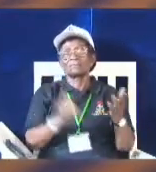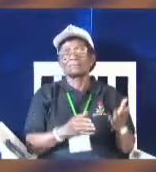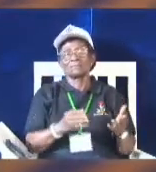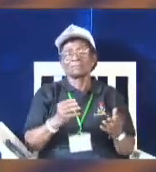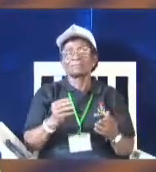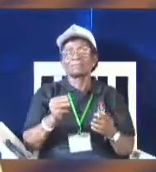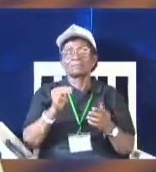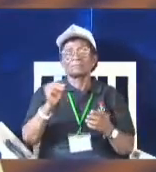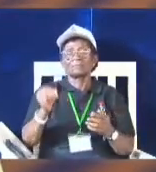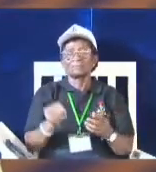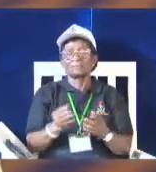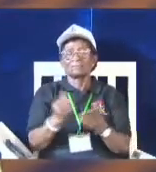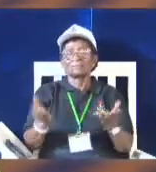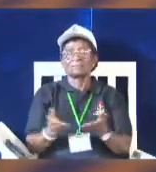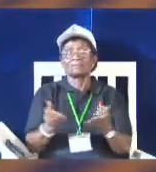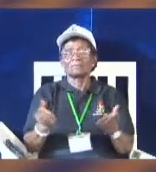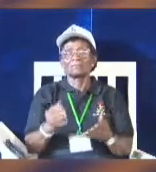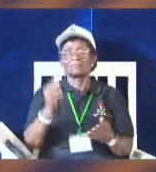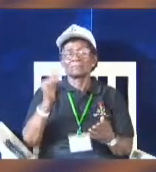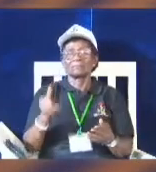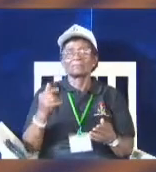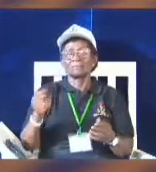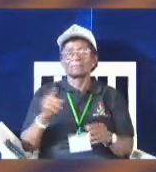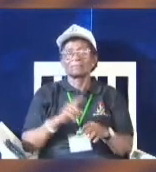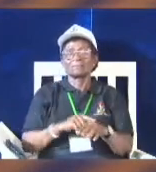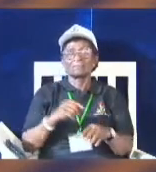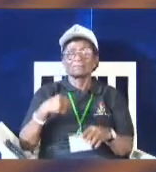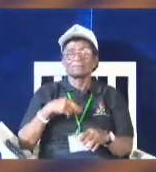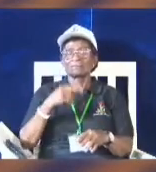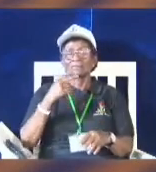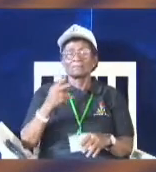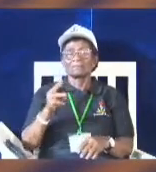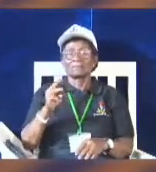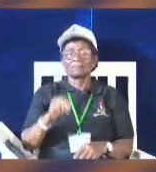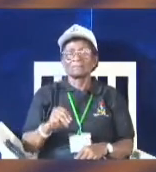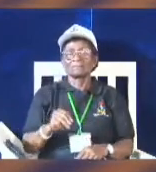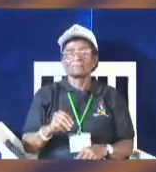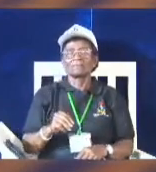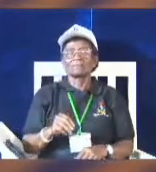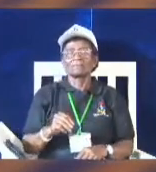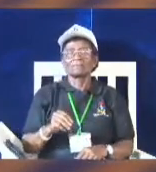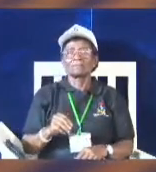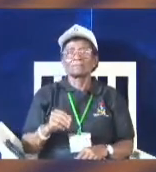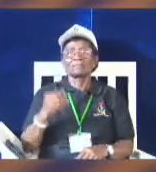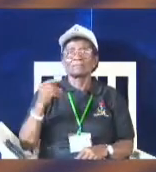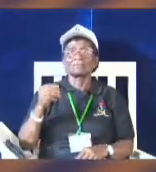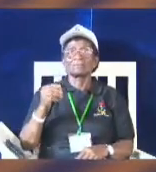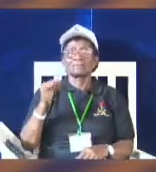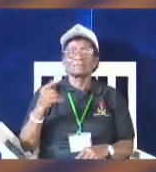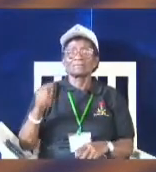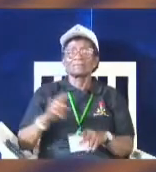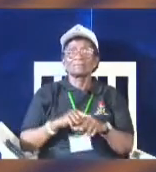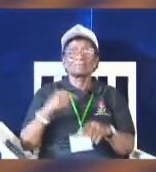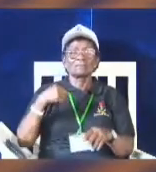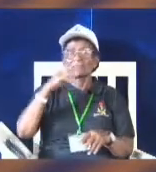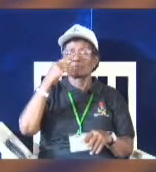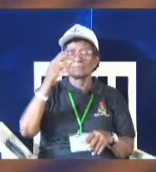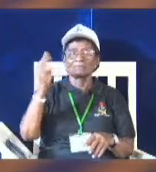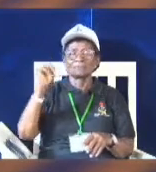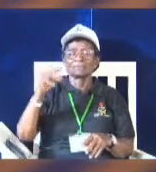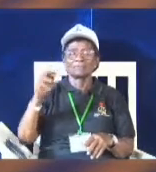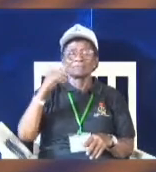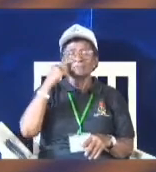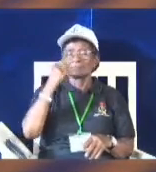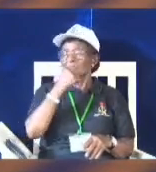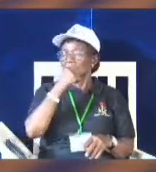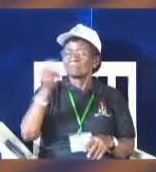By the time we saw him, his eyes were crimson red because he had not